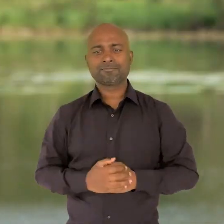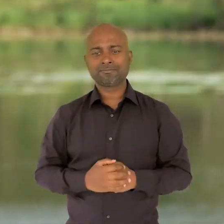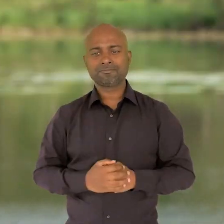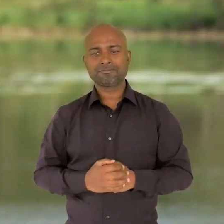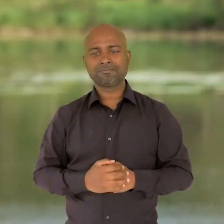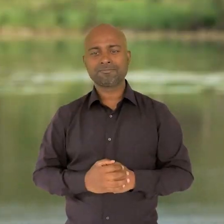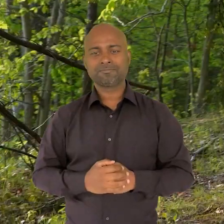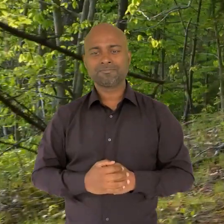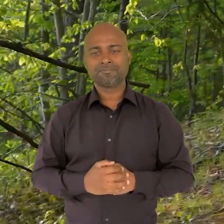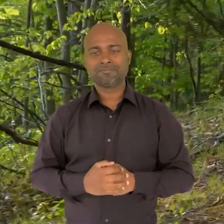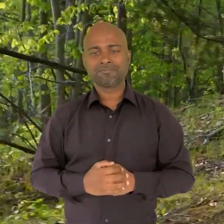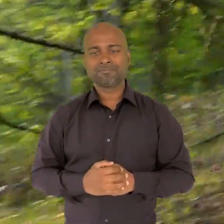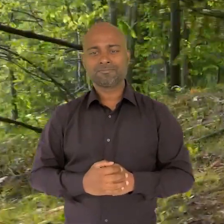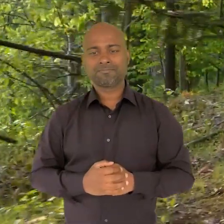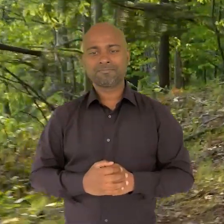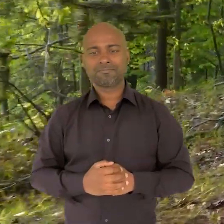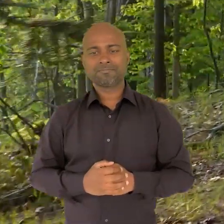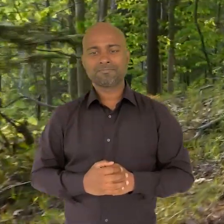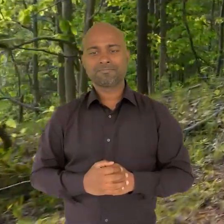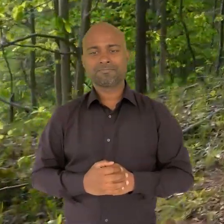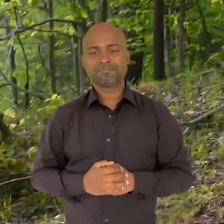and really like good people.